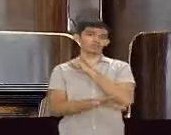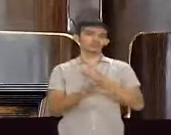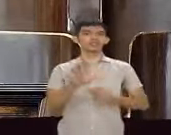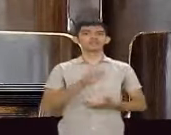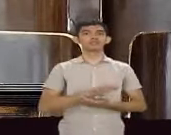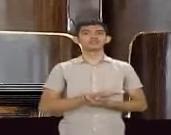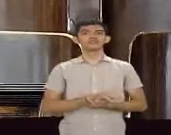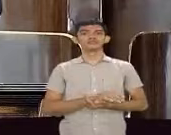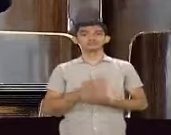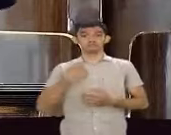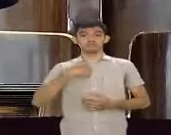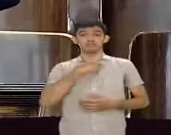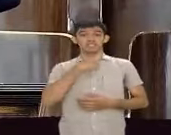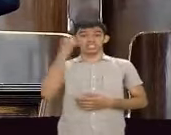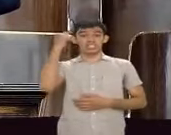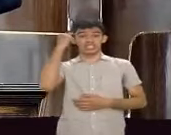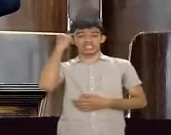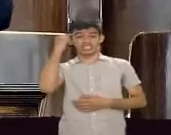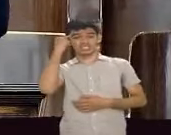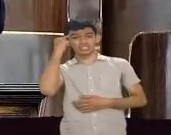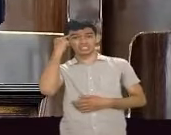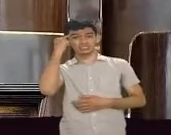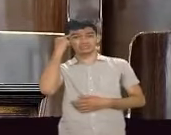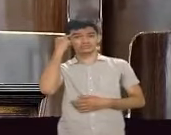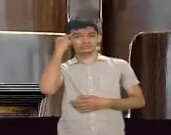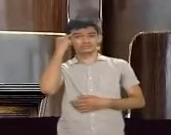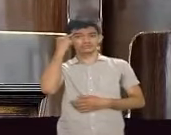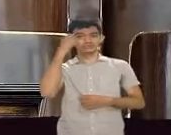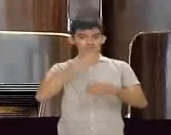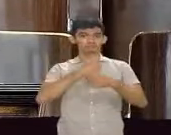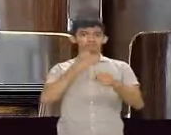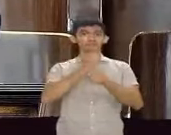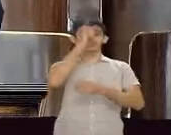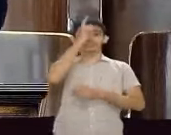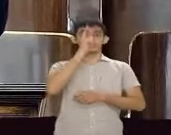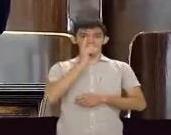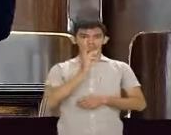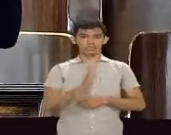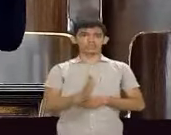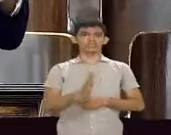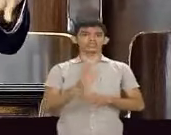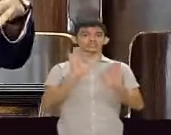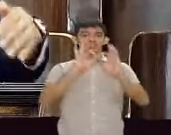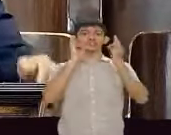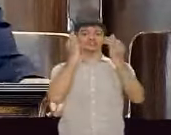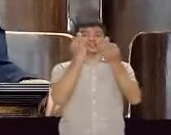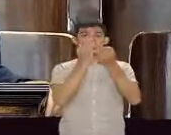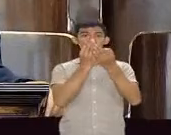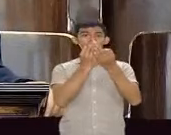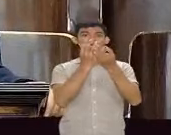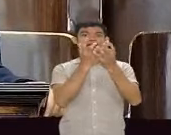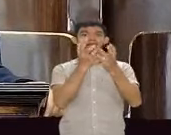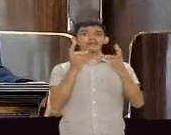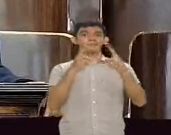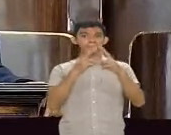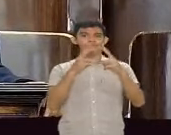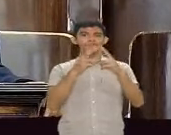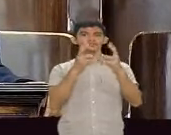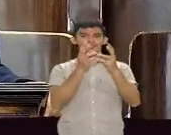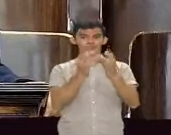us thinking and us making God's family superior over our earthly family.